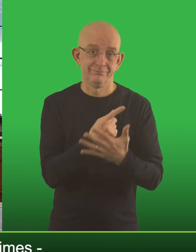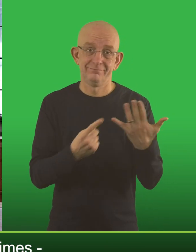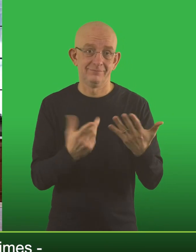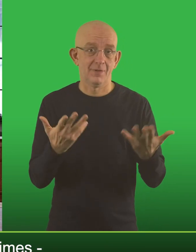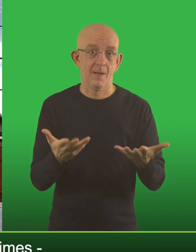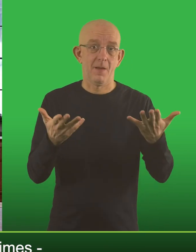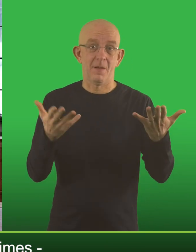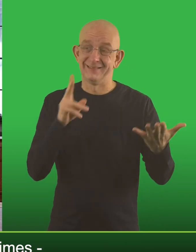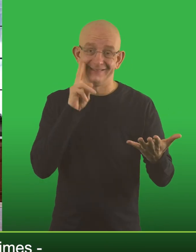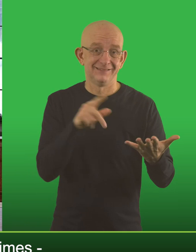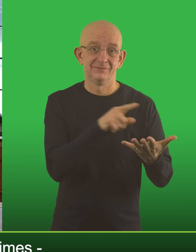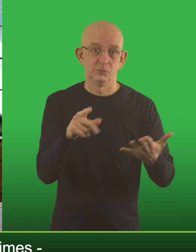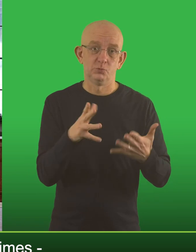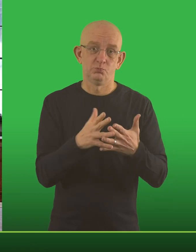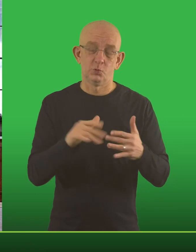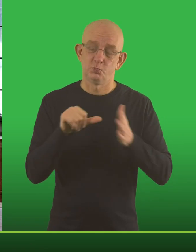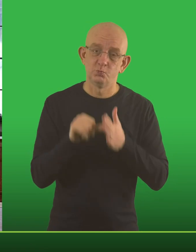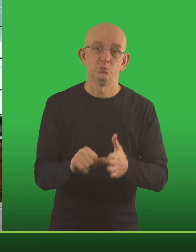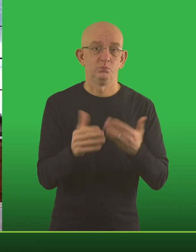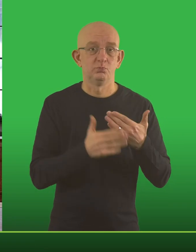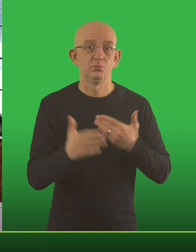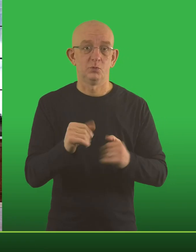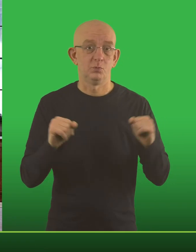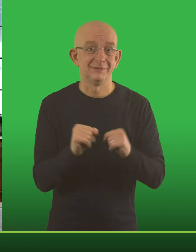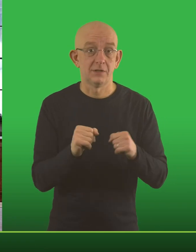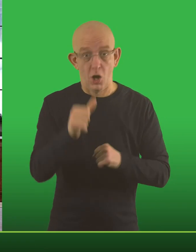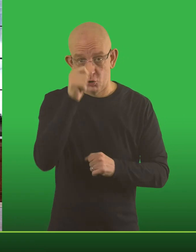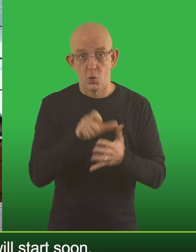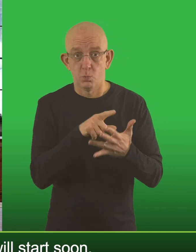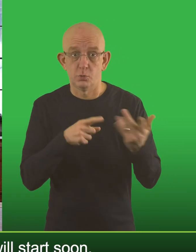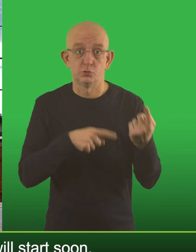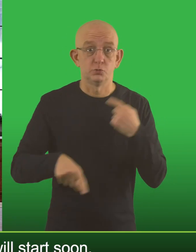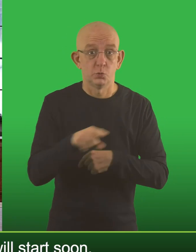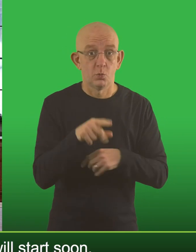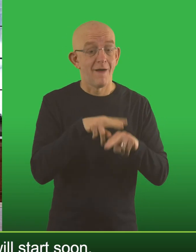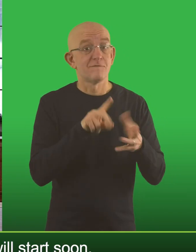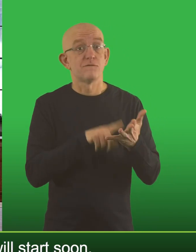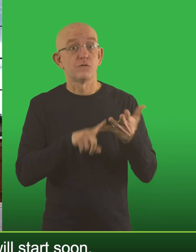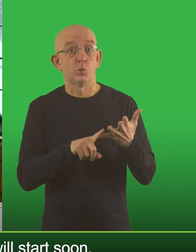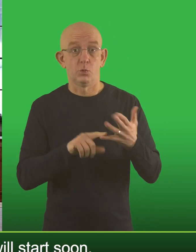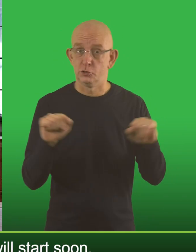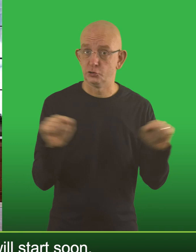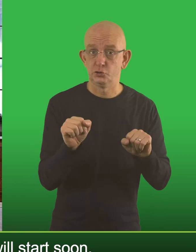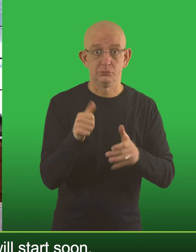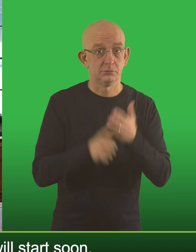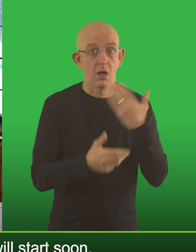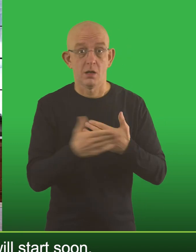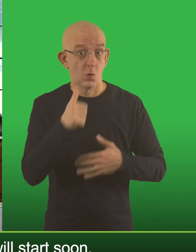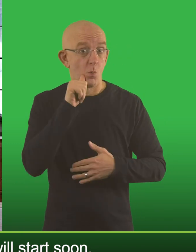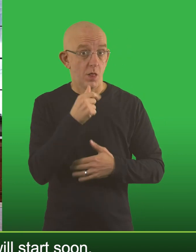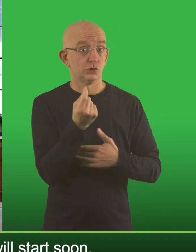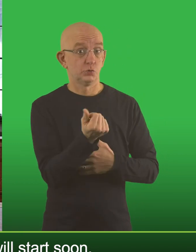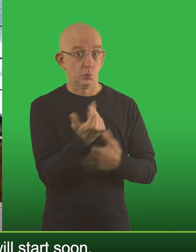times, we're in for a very, very, very difficult winter. We know what to do. Flu season hasn't yet started, but it will